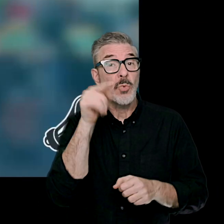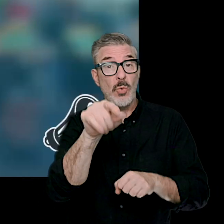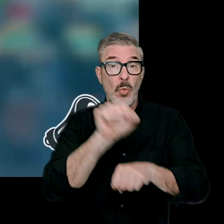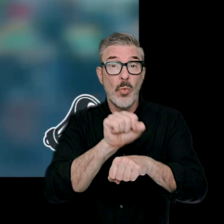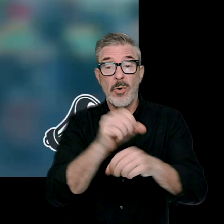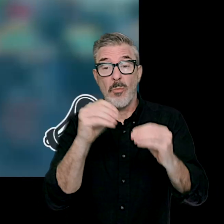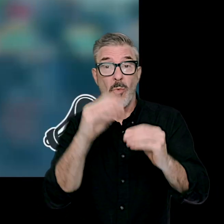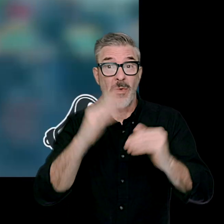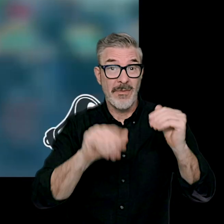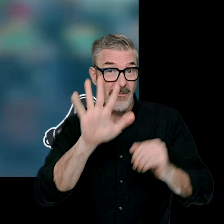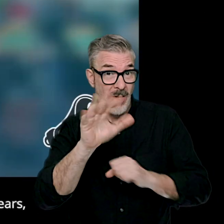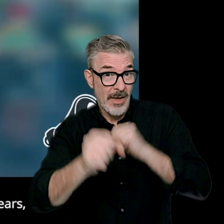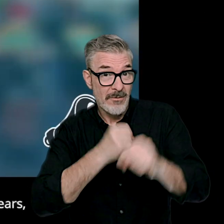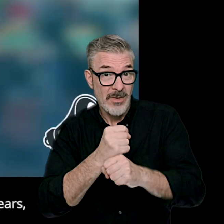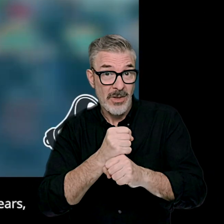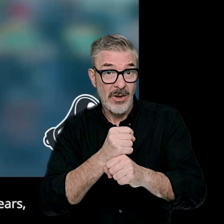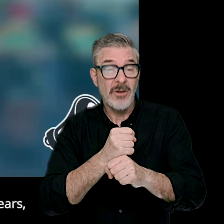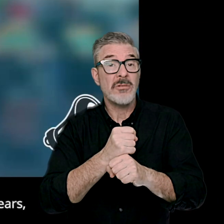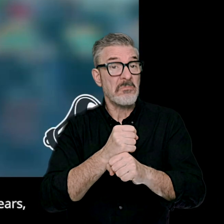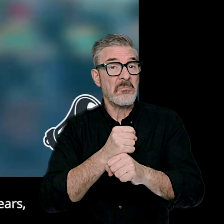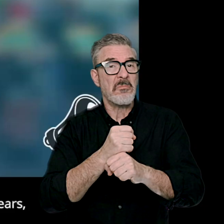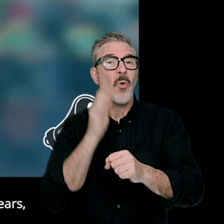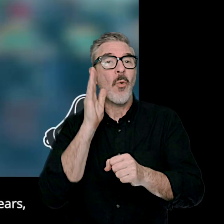vacation. And it's important to